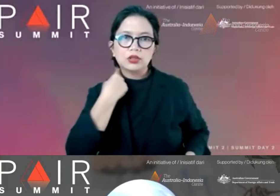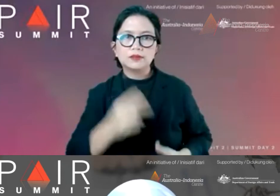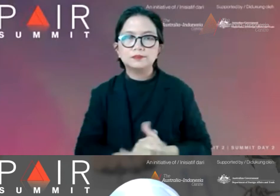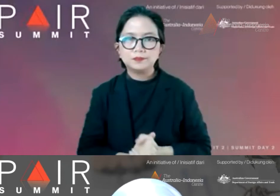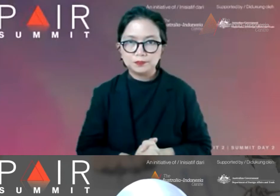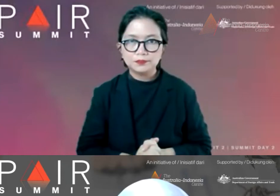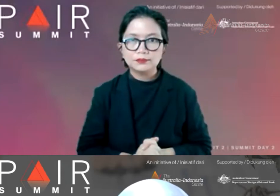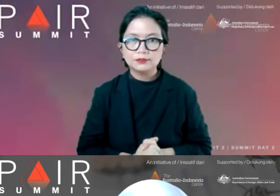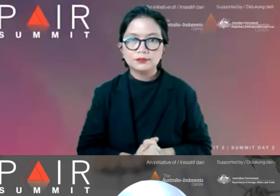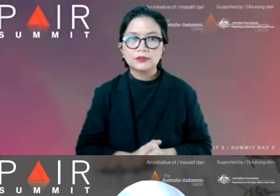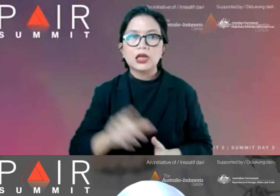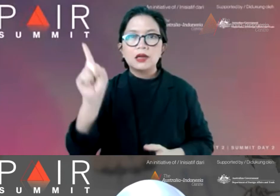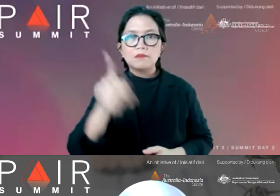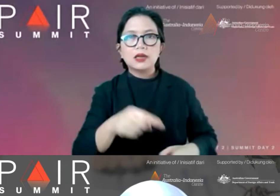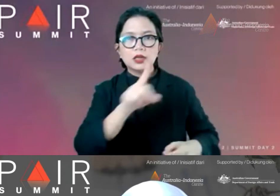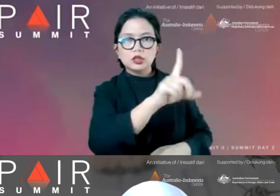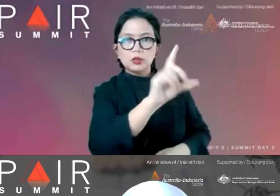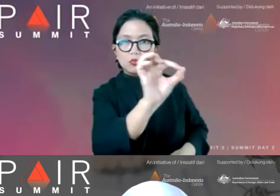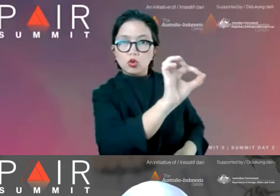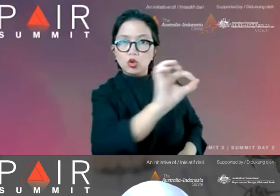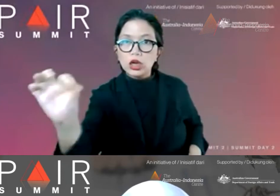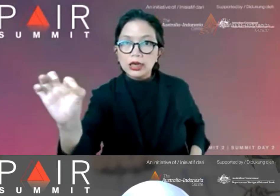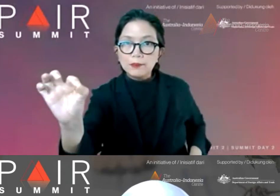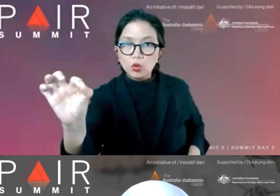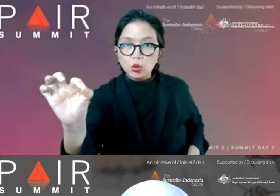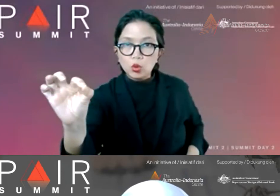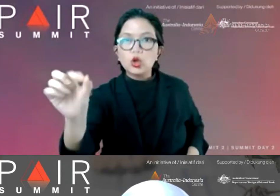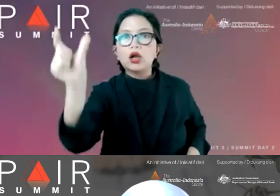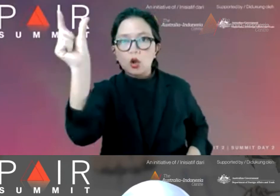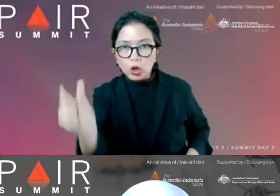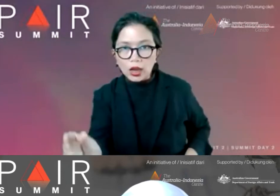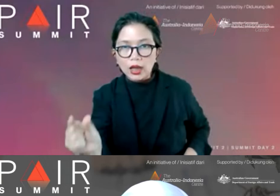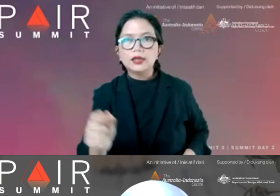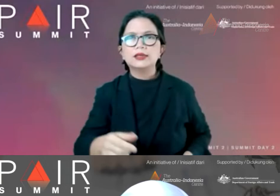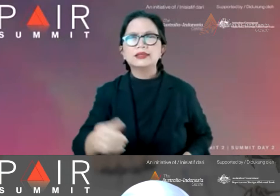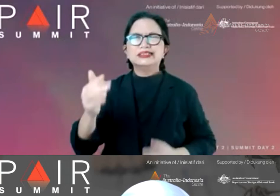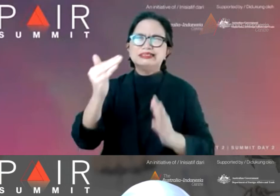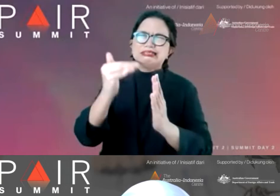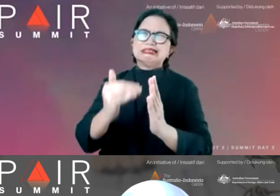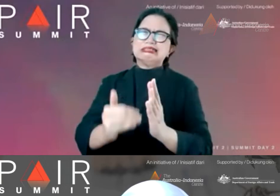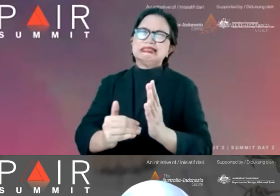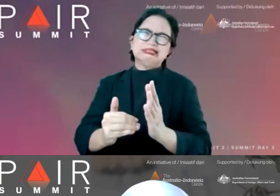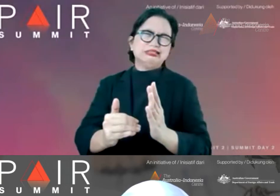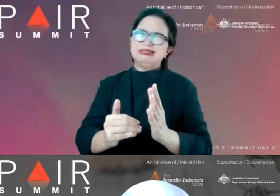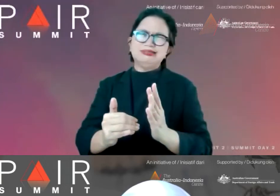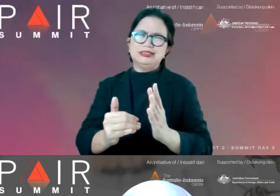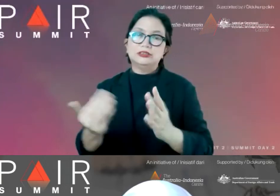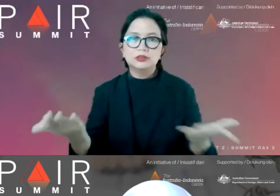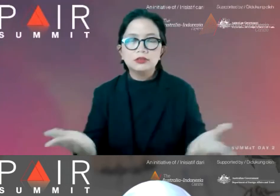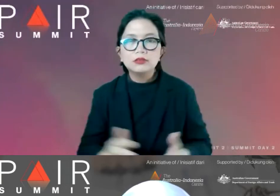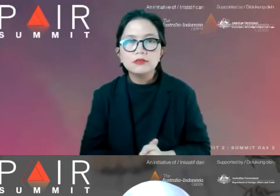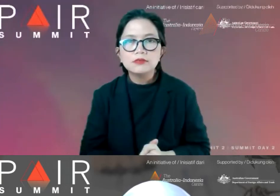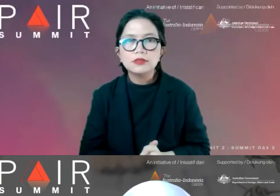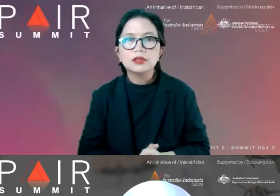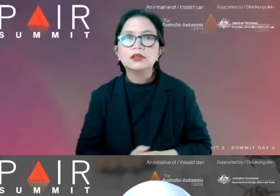10,000 people in the population. Very, very low, right? Then if you then suffer the